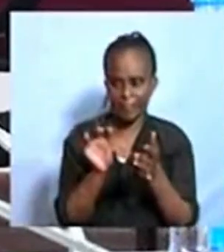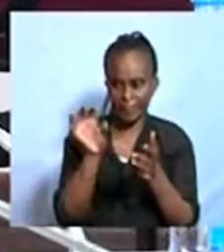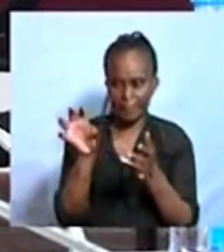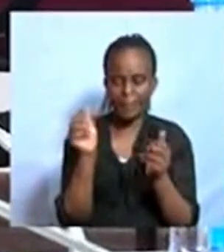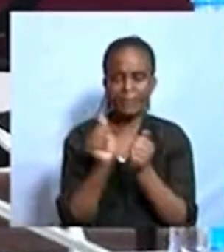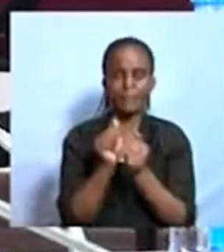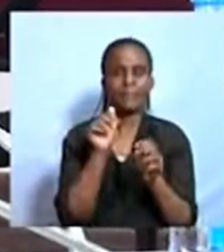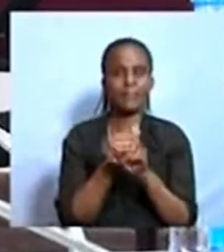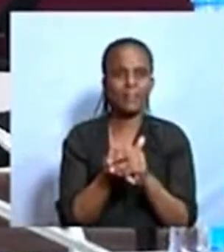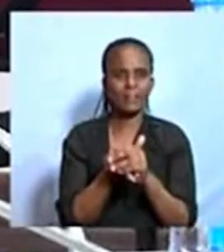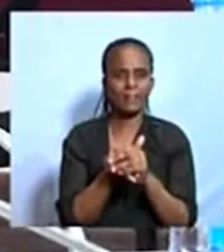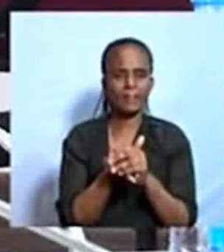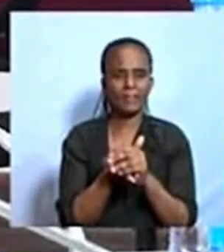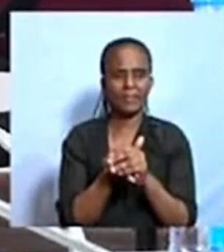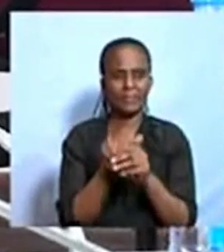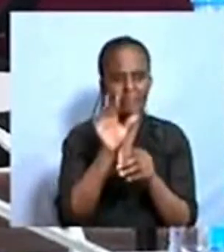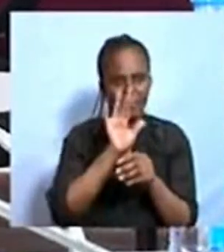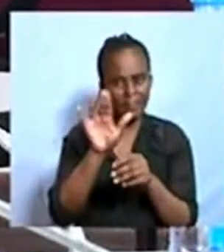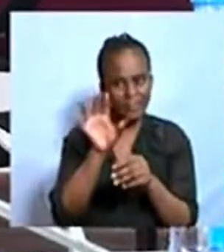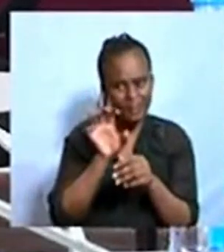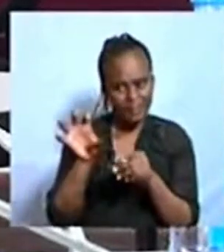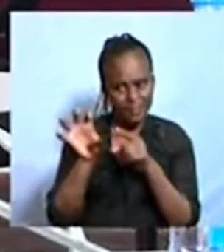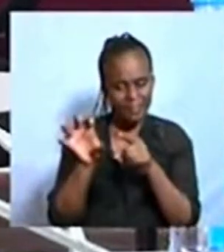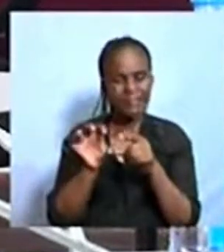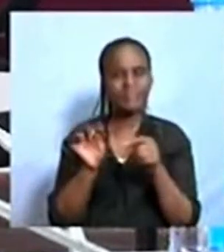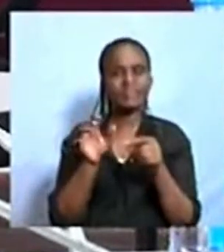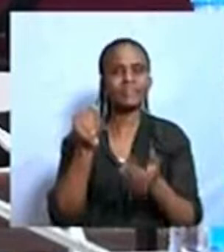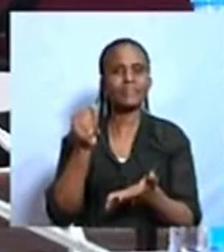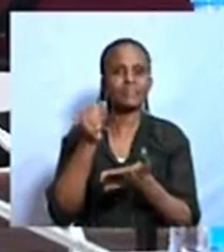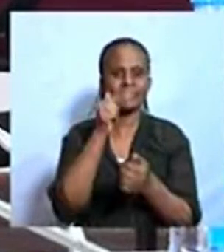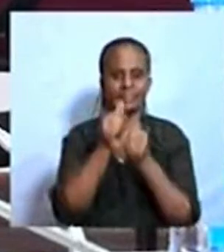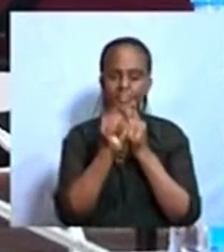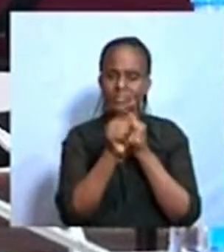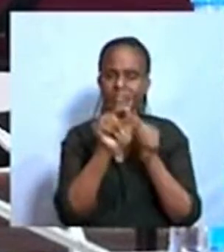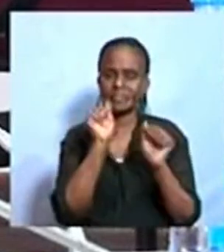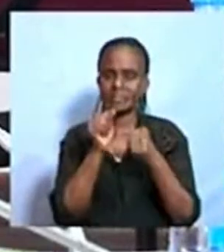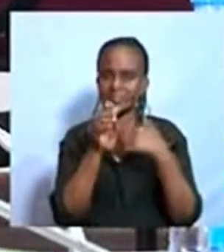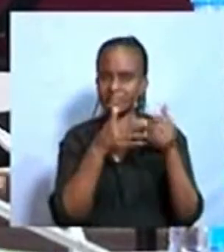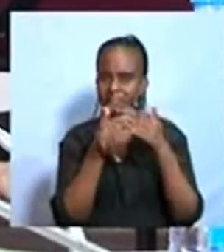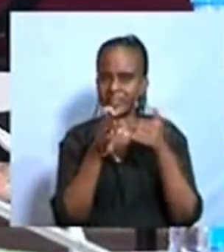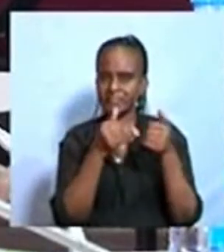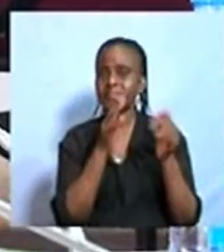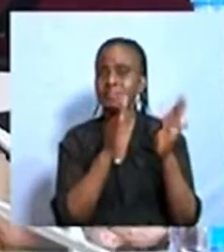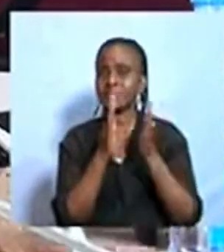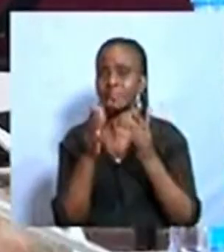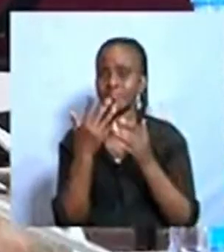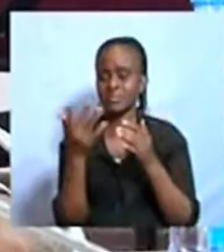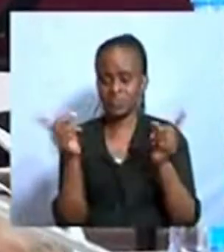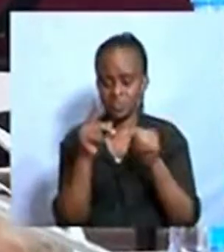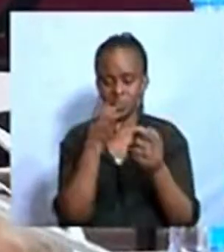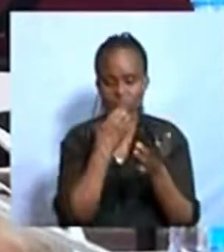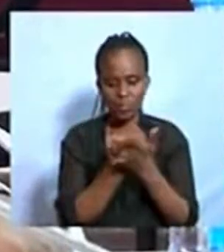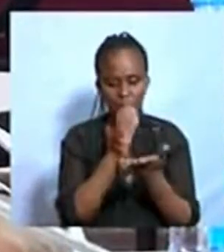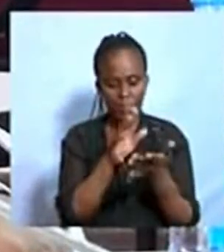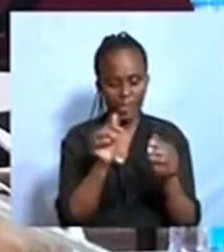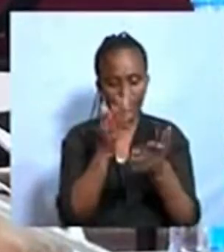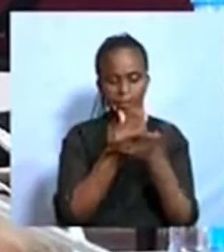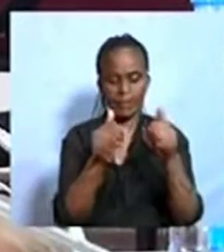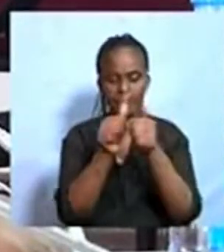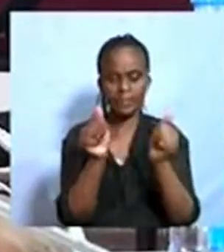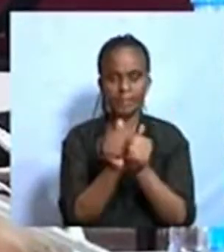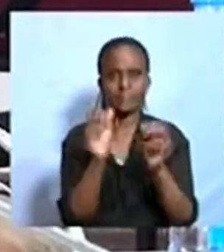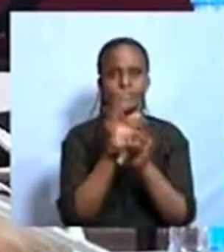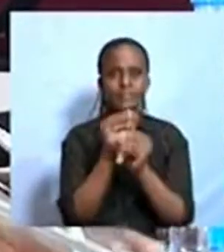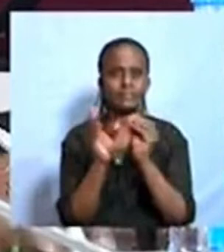within the overall sector budget, because that would have been the desirable thing when there's evidence that certain areas have been